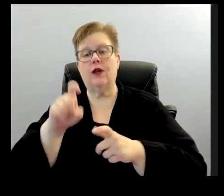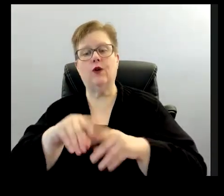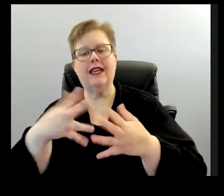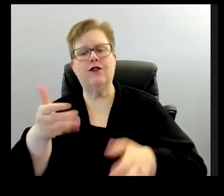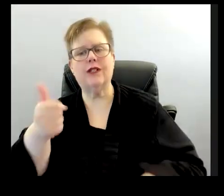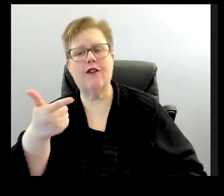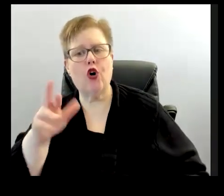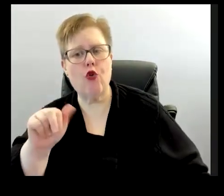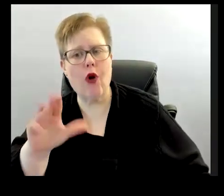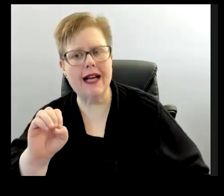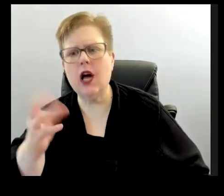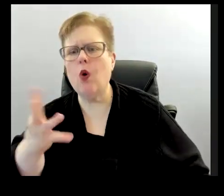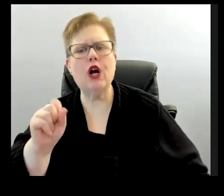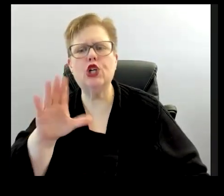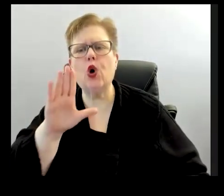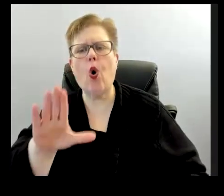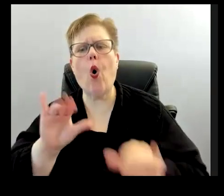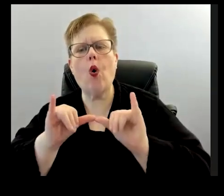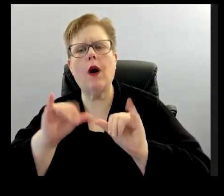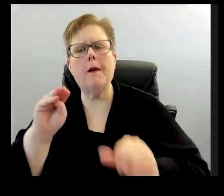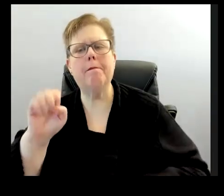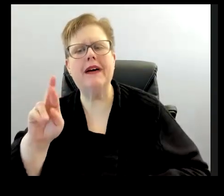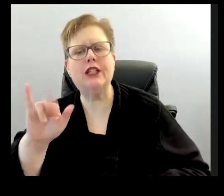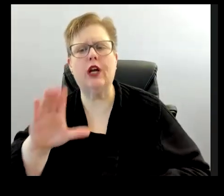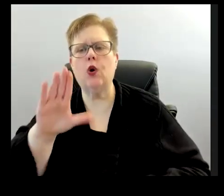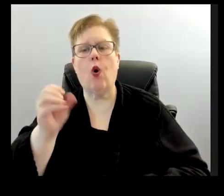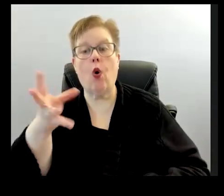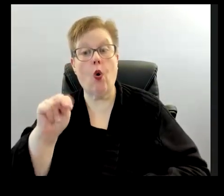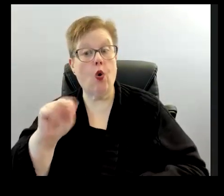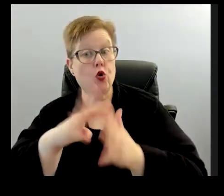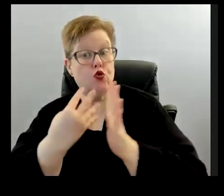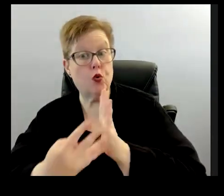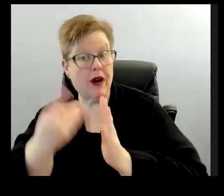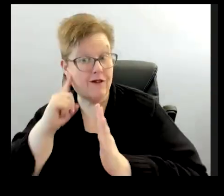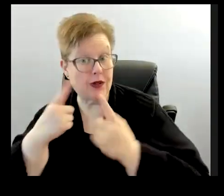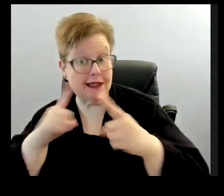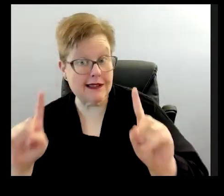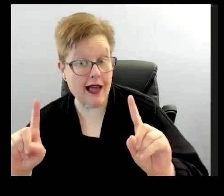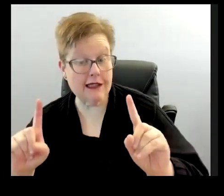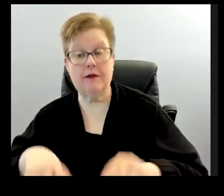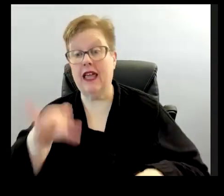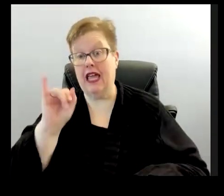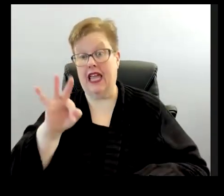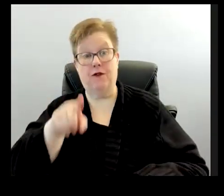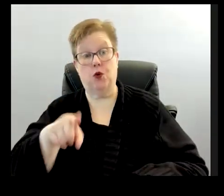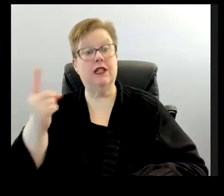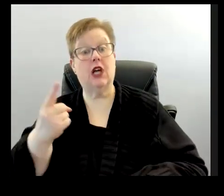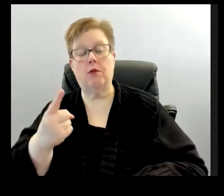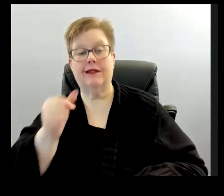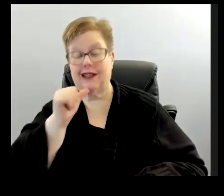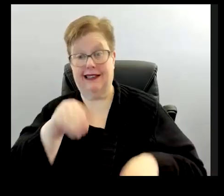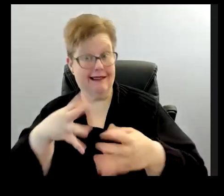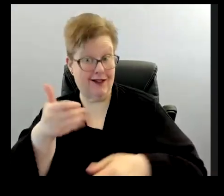grace, what is your own metric, your own rubric for success? And remember, if you are someone who does not give